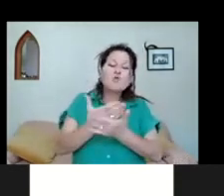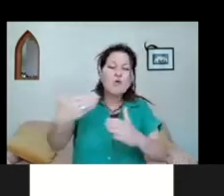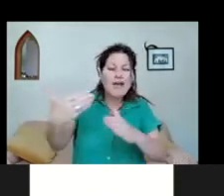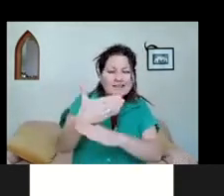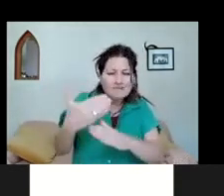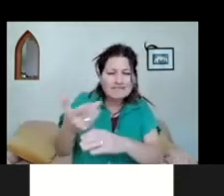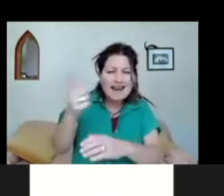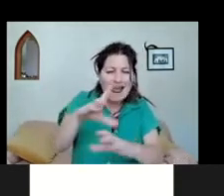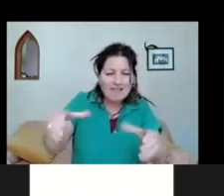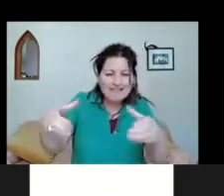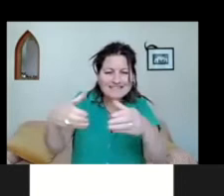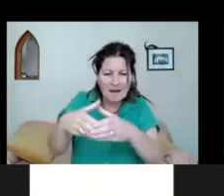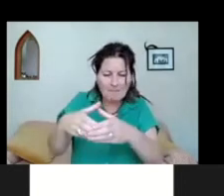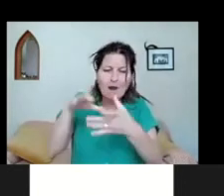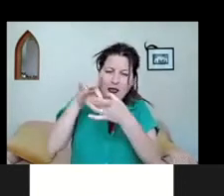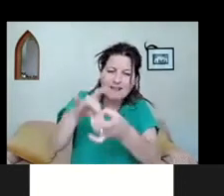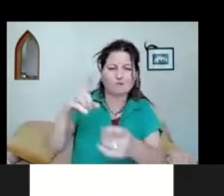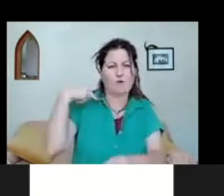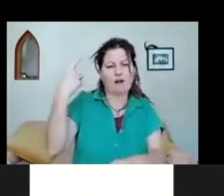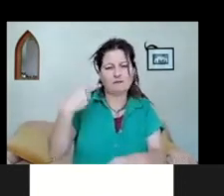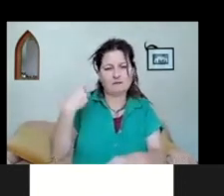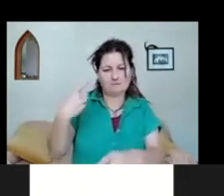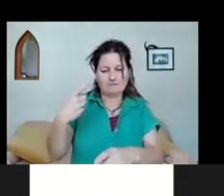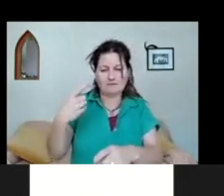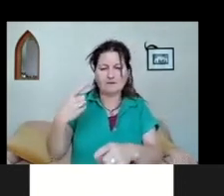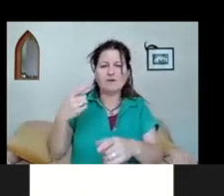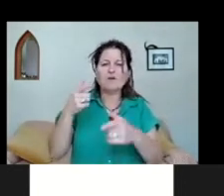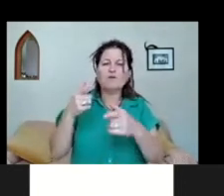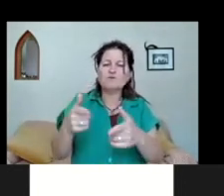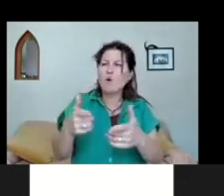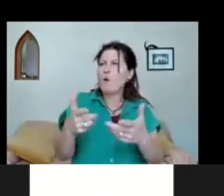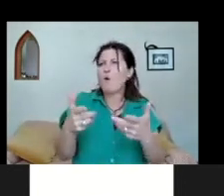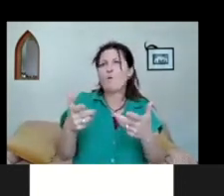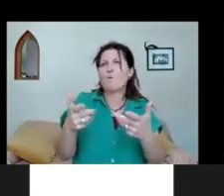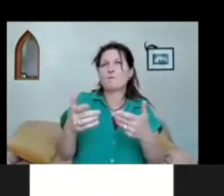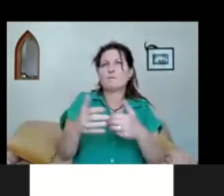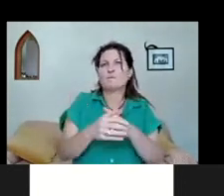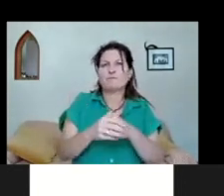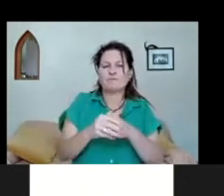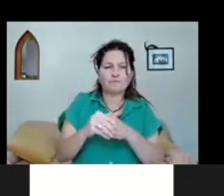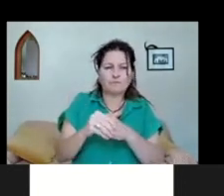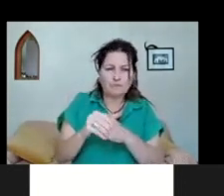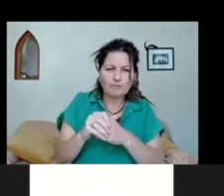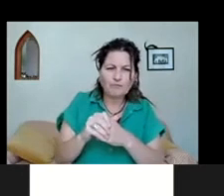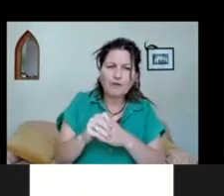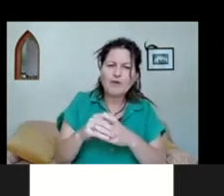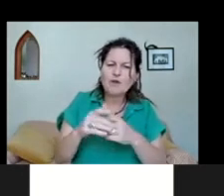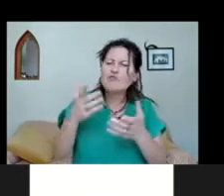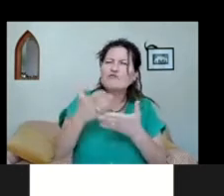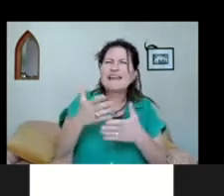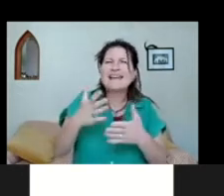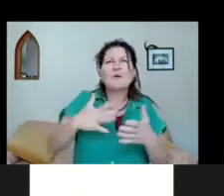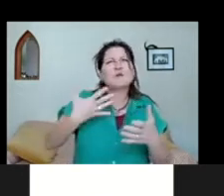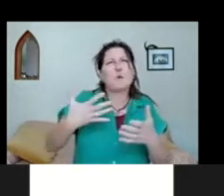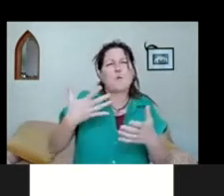is London centric, so as well not to occur in huge budget for traveling or for